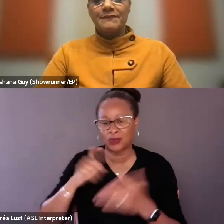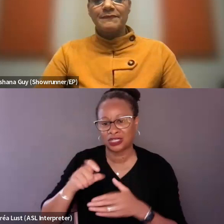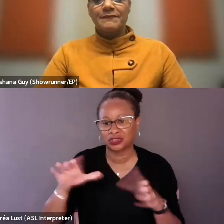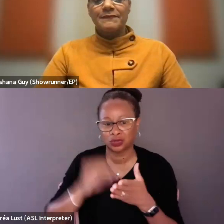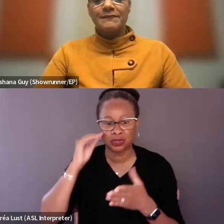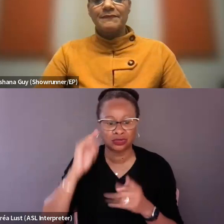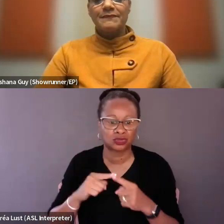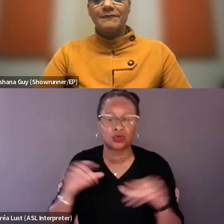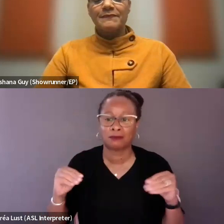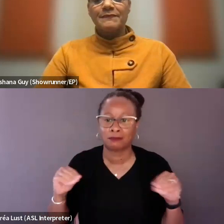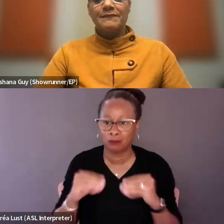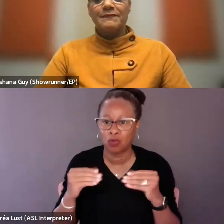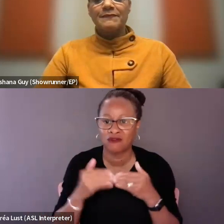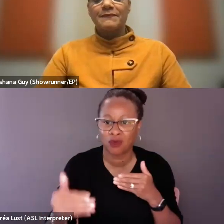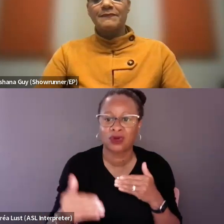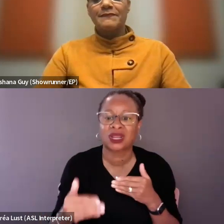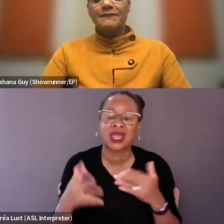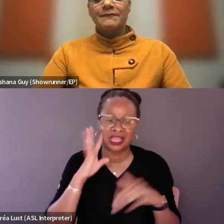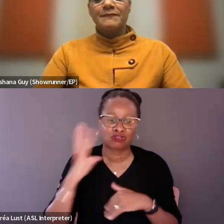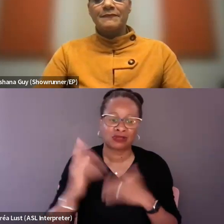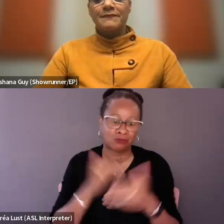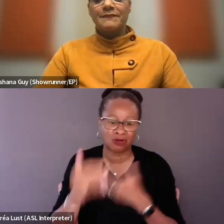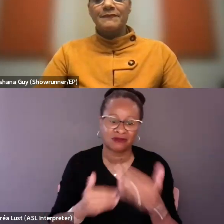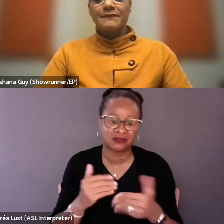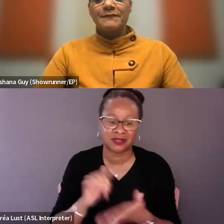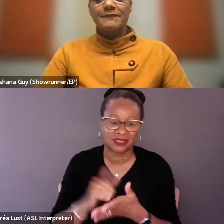to move forward and create this progress